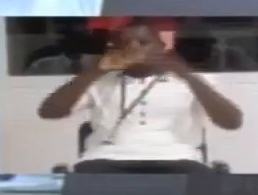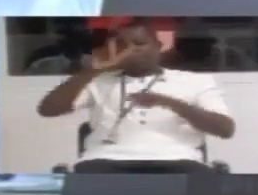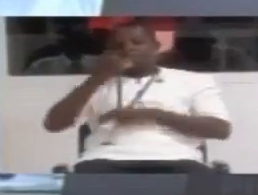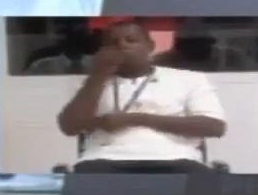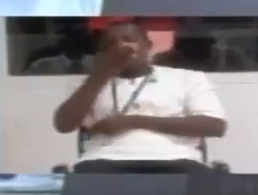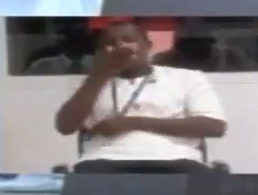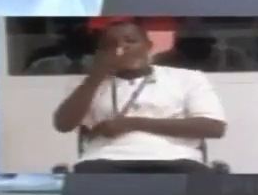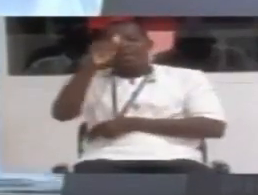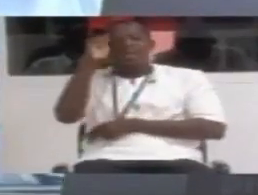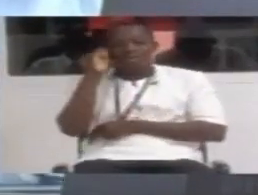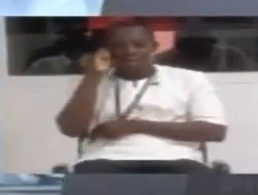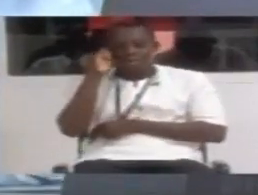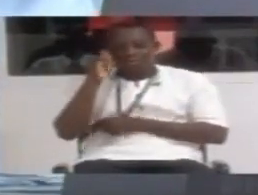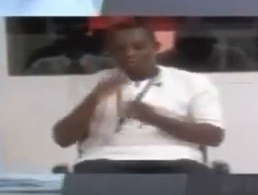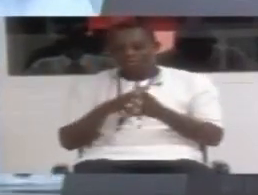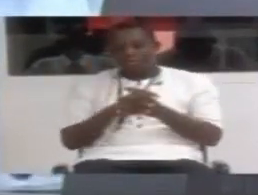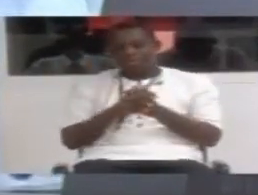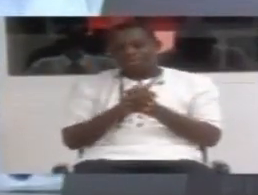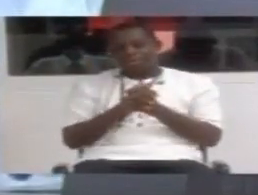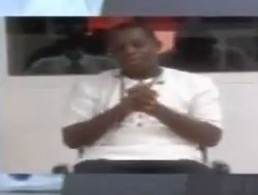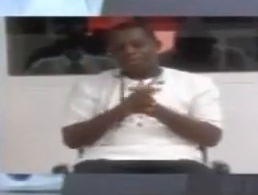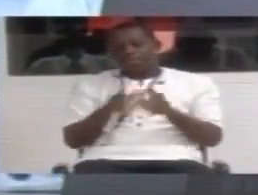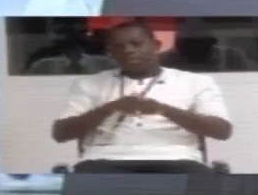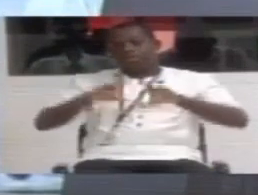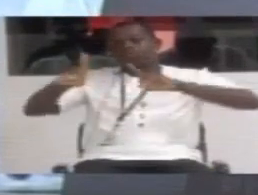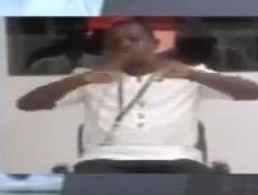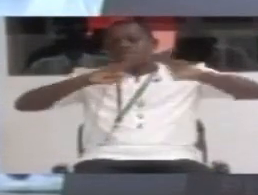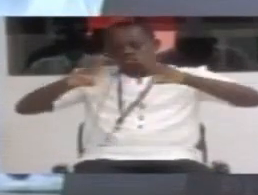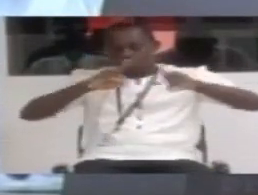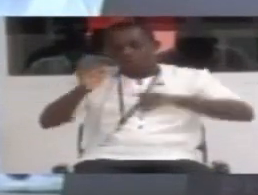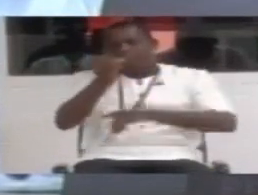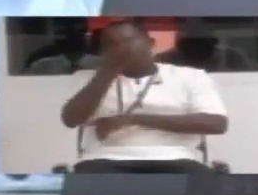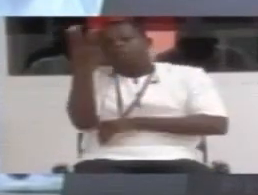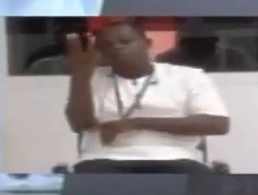Demba. We discussed a few topics.